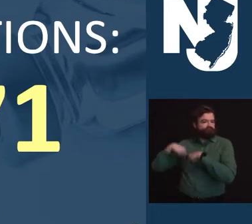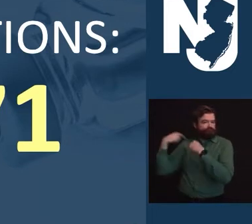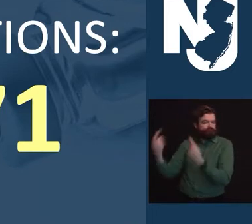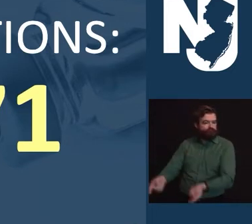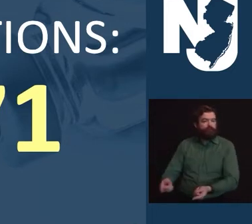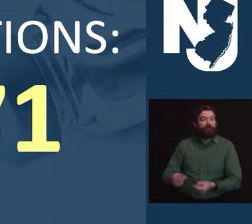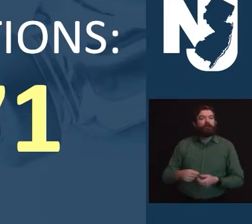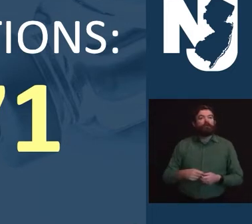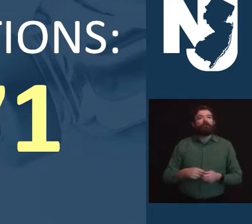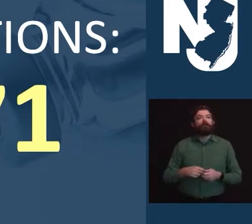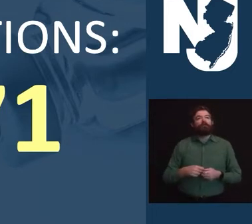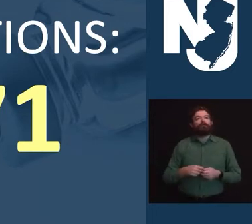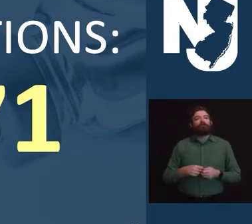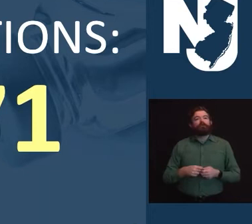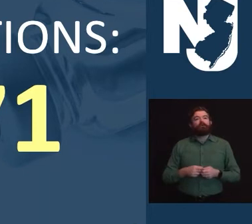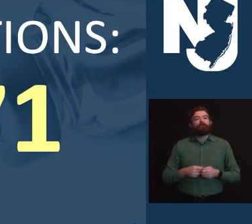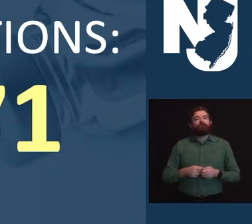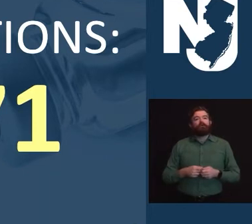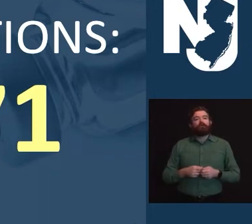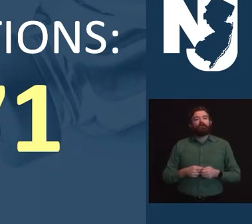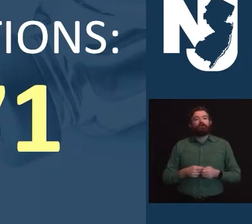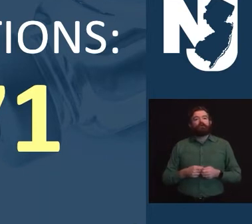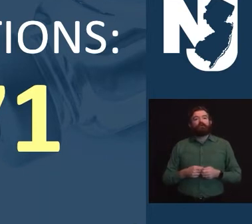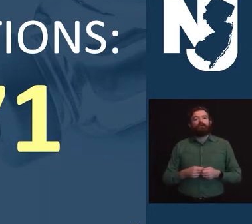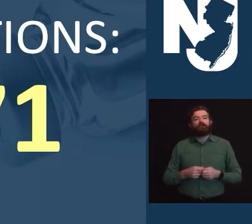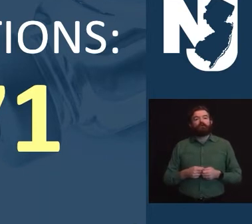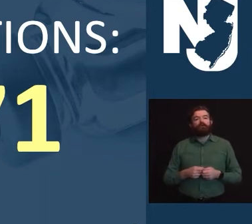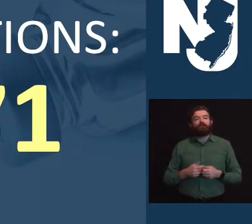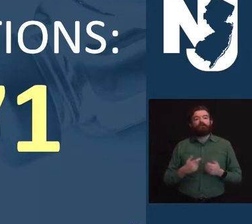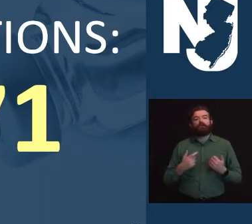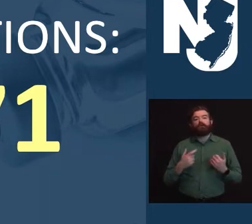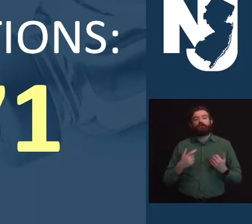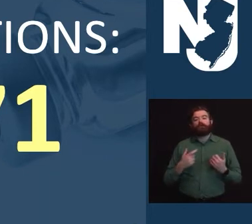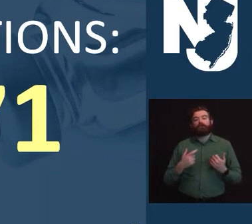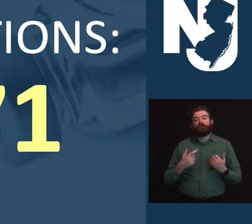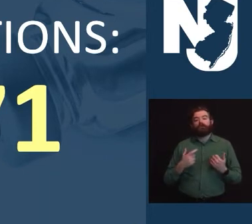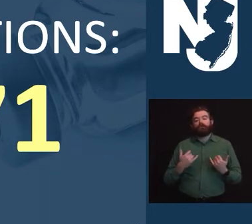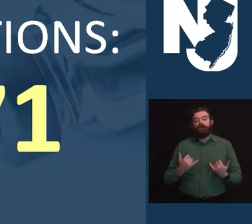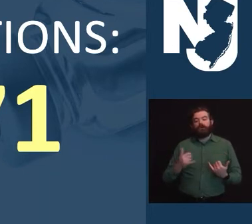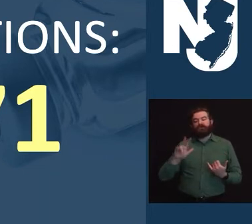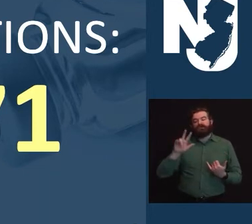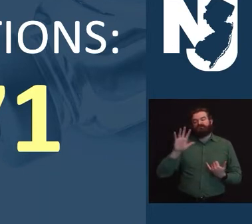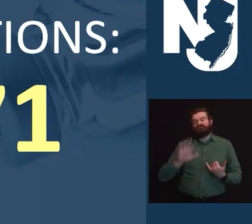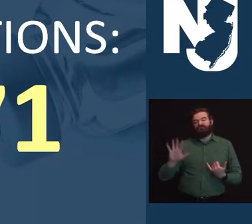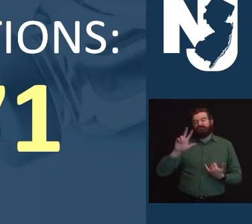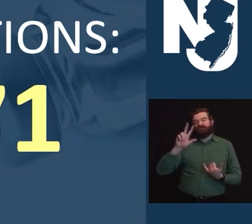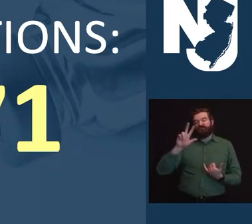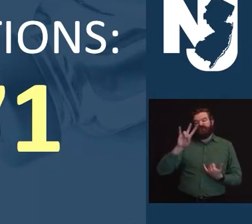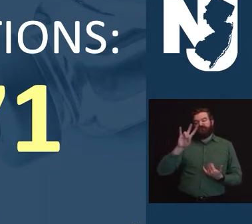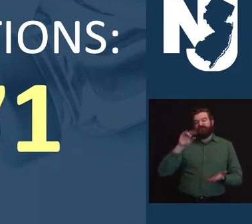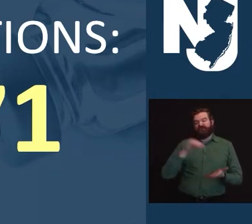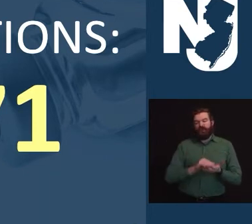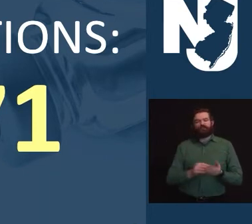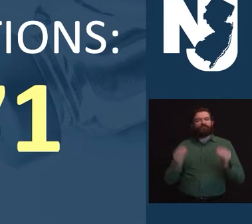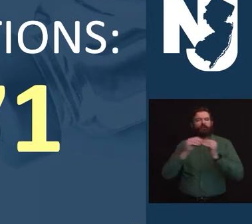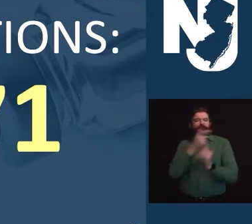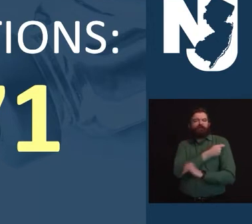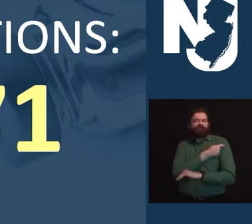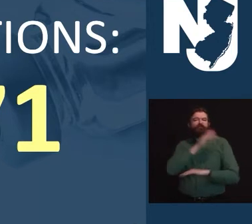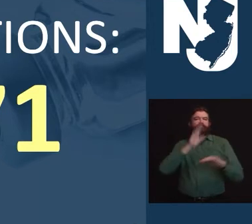reported cases. And this difference is only going to grow as we're averaging about, it depends on the day, 20,000